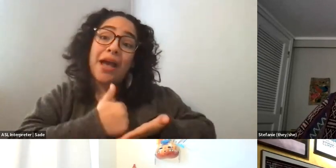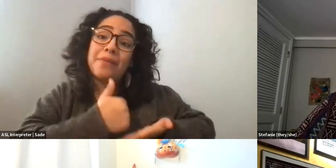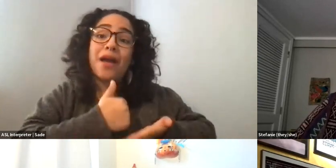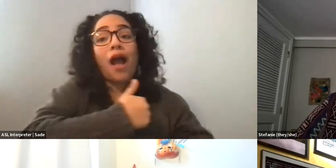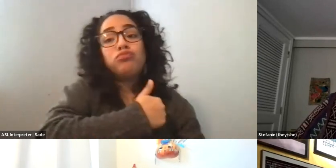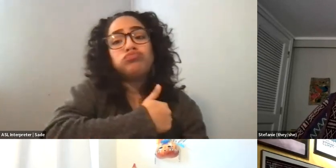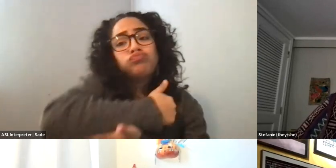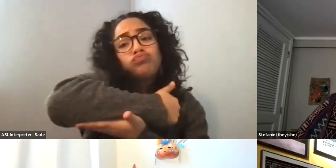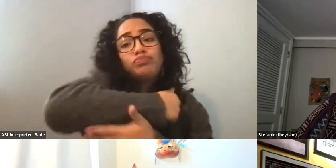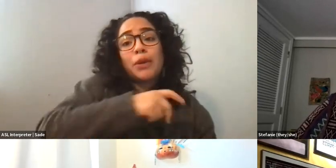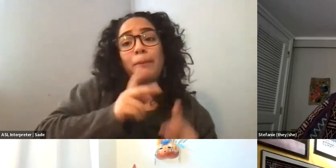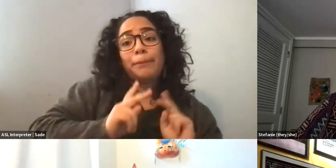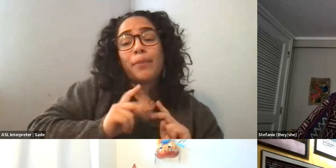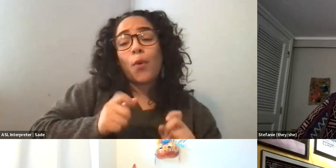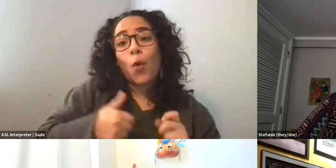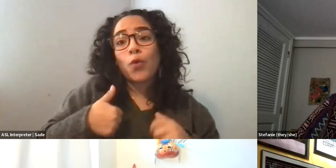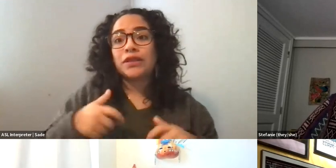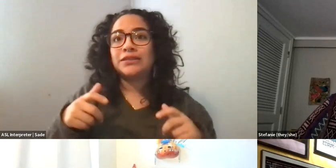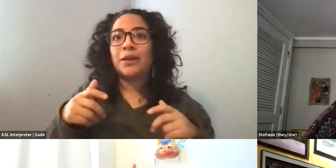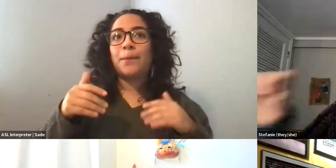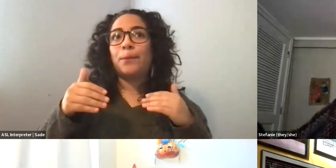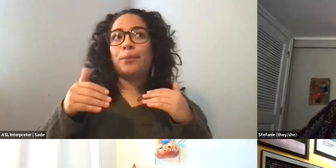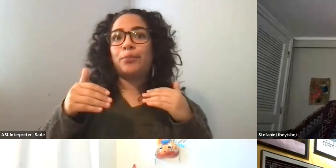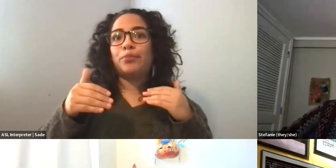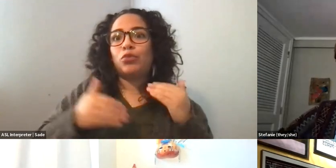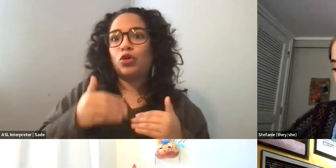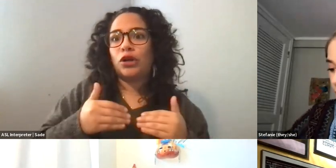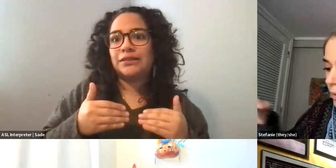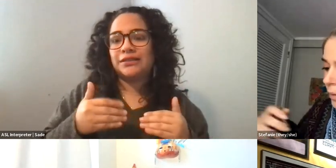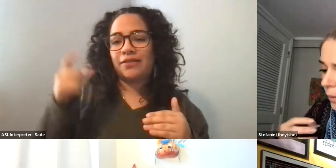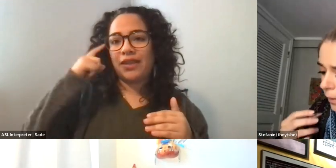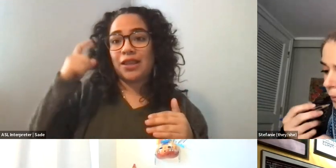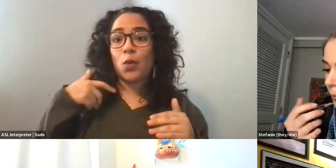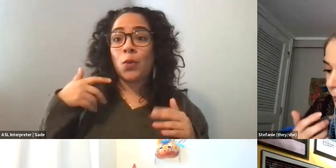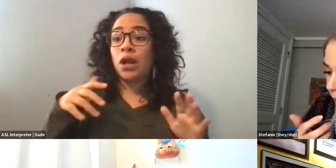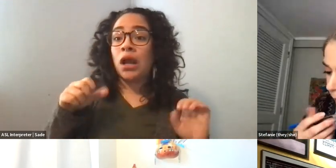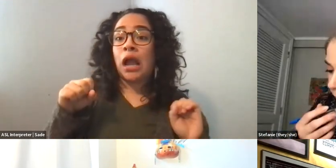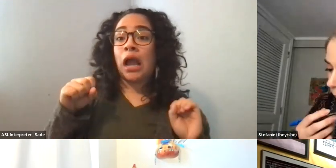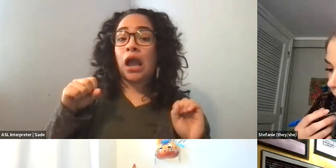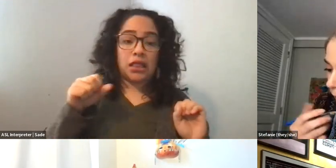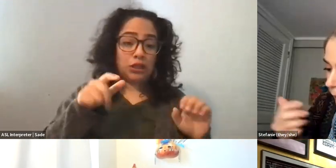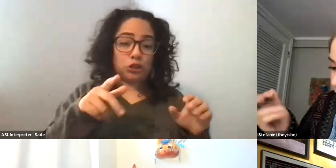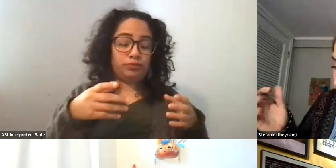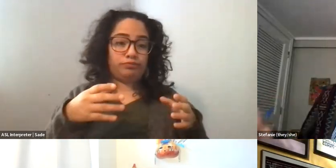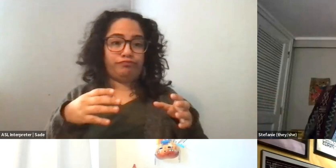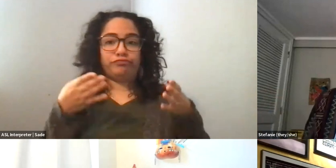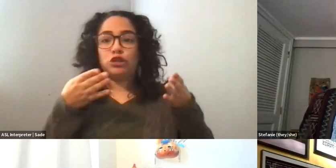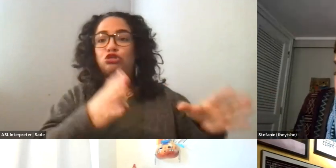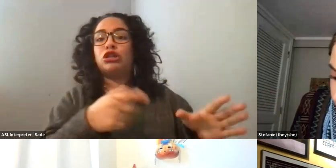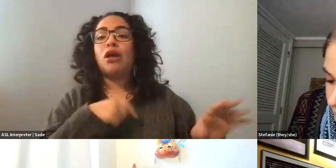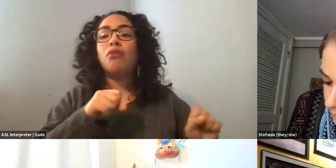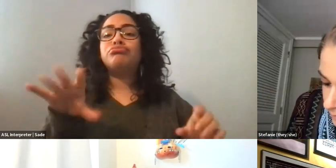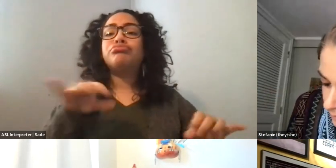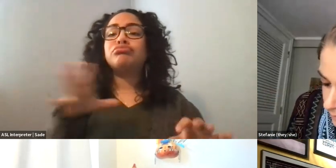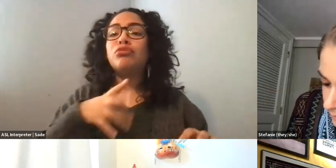this progressive thought of like, oh, we will take people off of the streets and we will put them in institutions to help them,